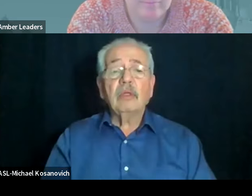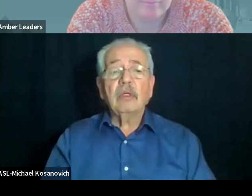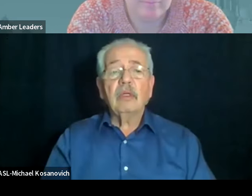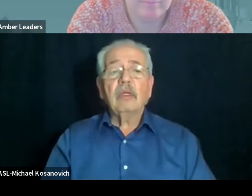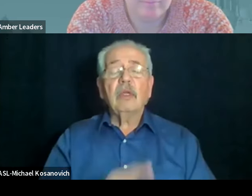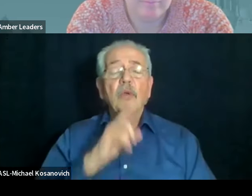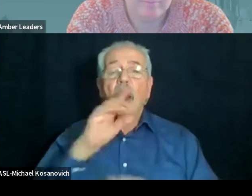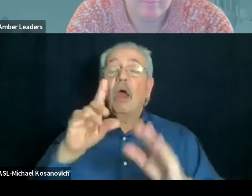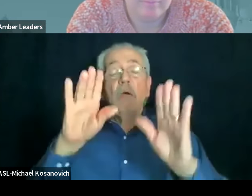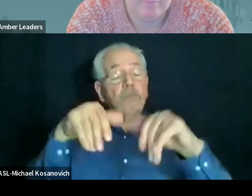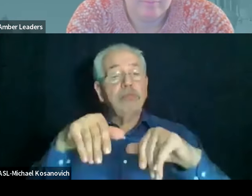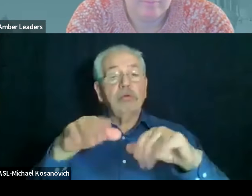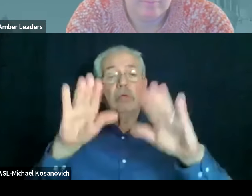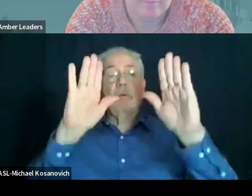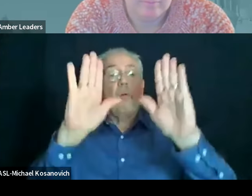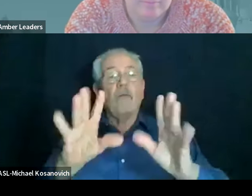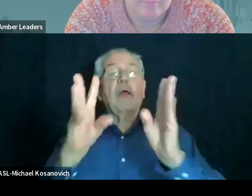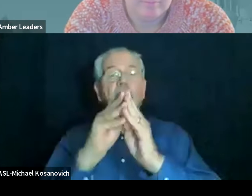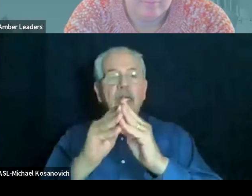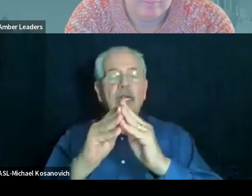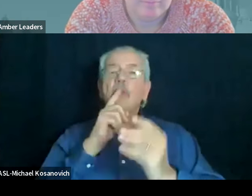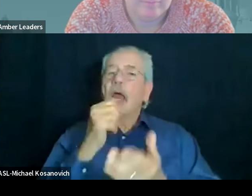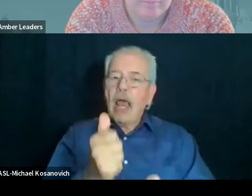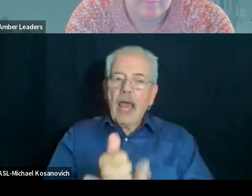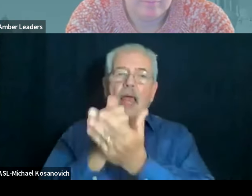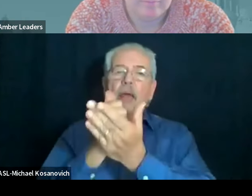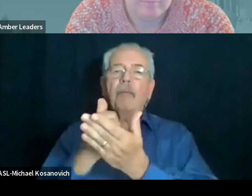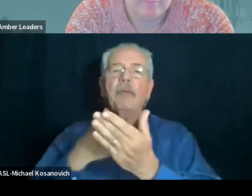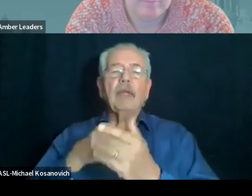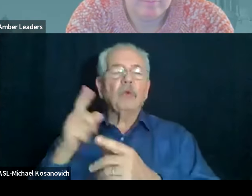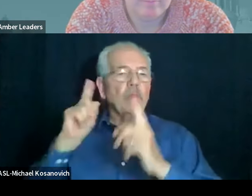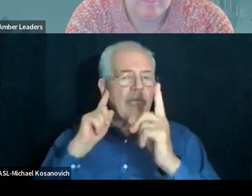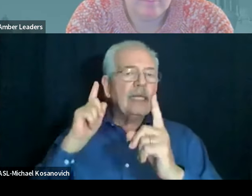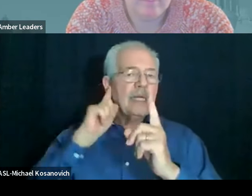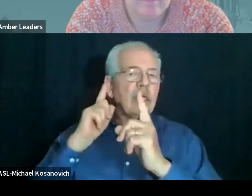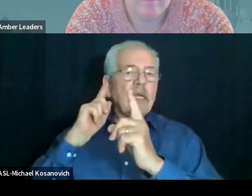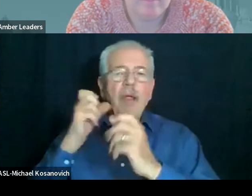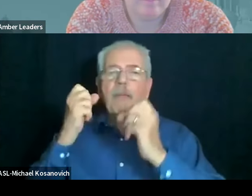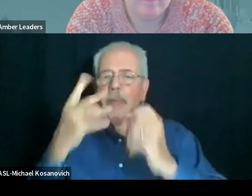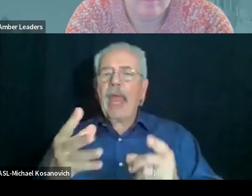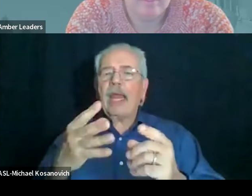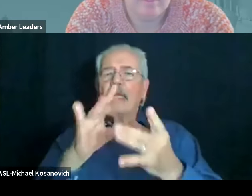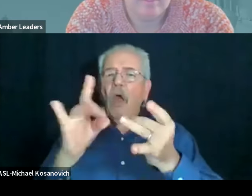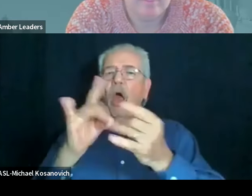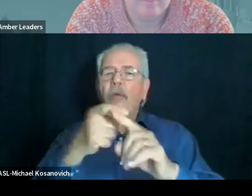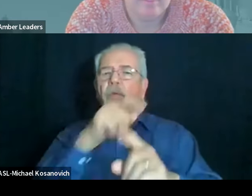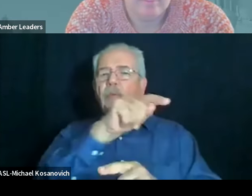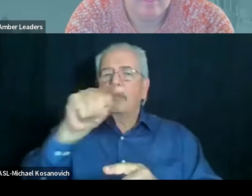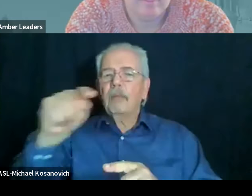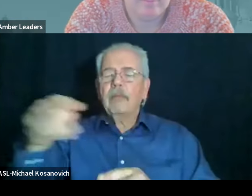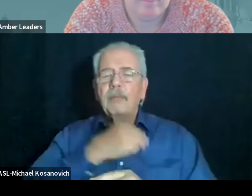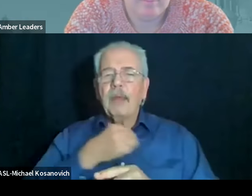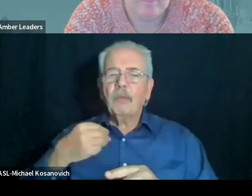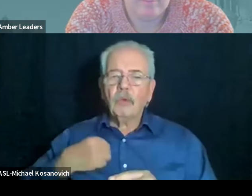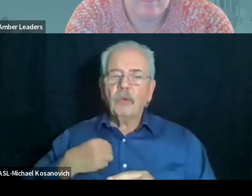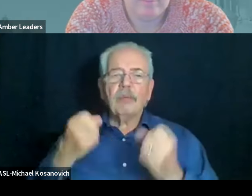was an excellent meeting. And I it was so helpful for me to hear so many comments from the different members. I also heard